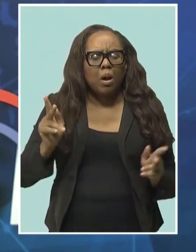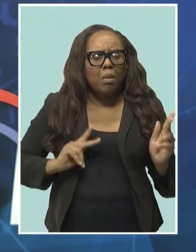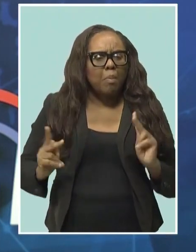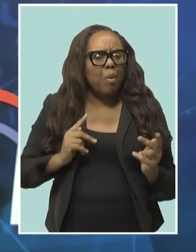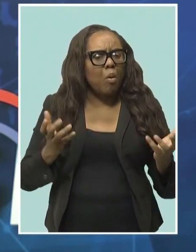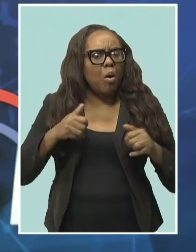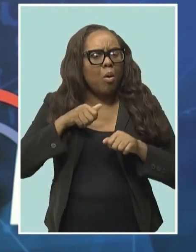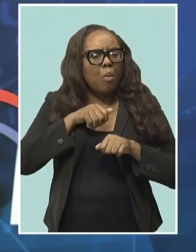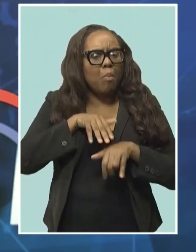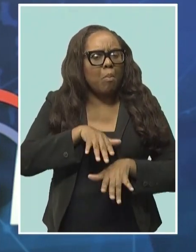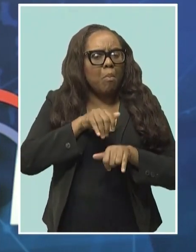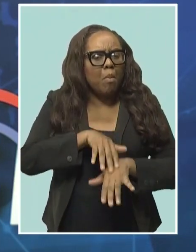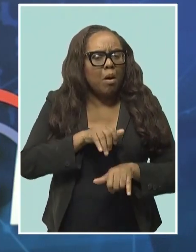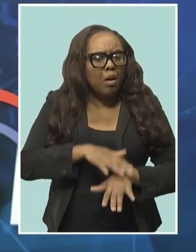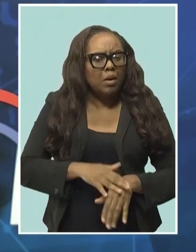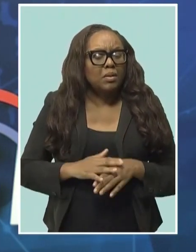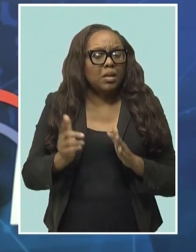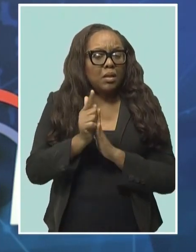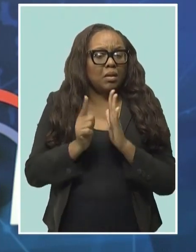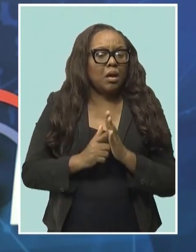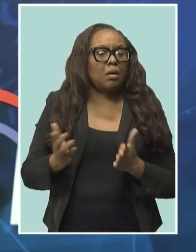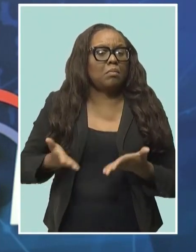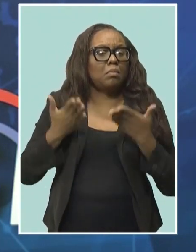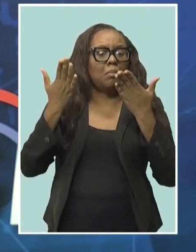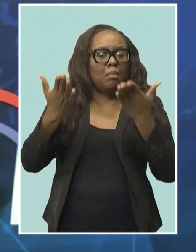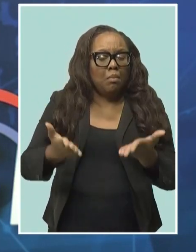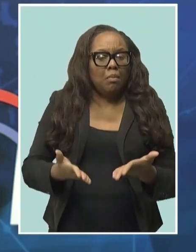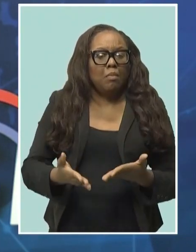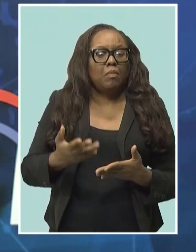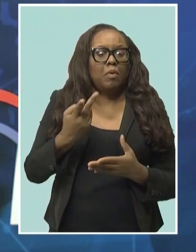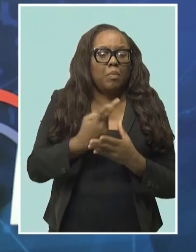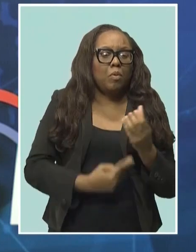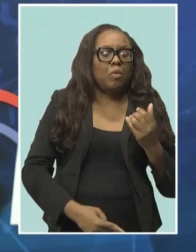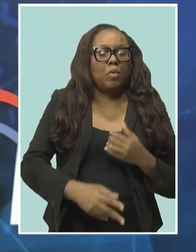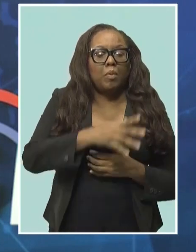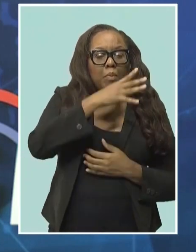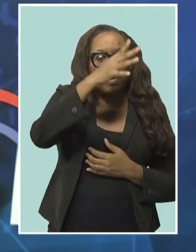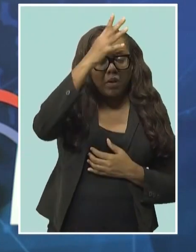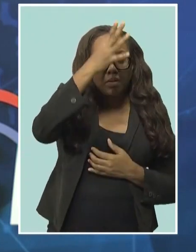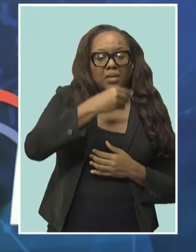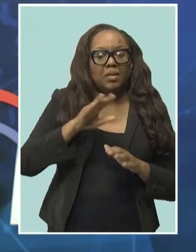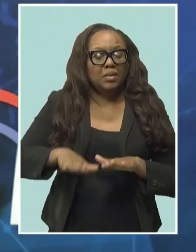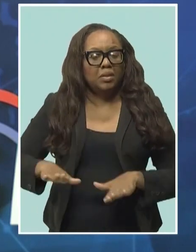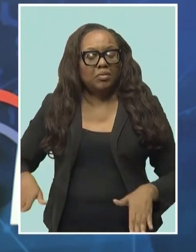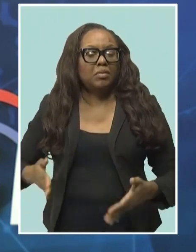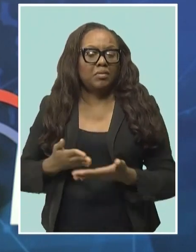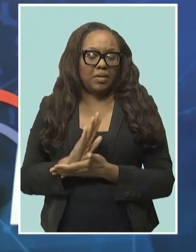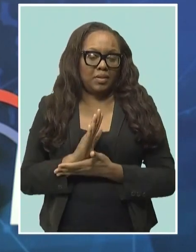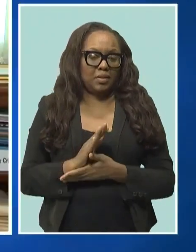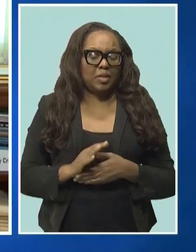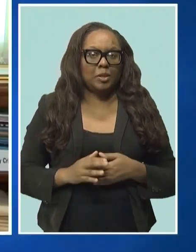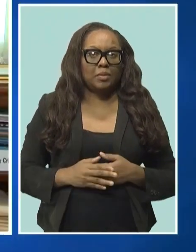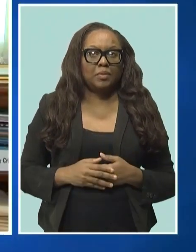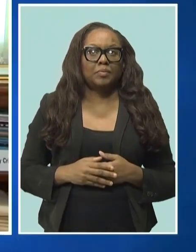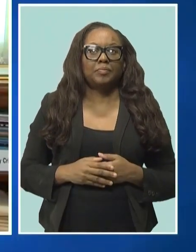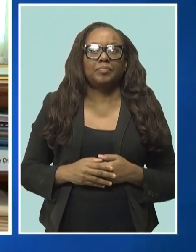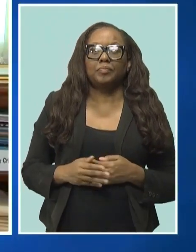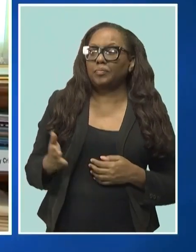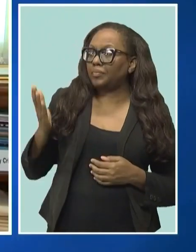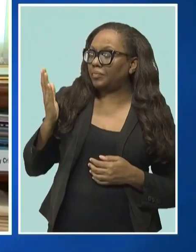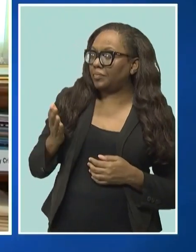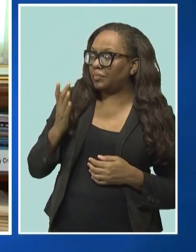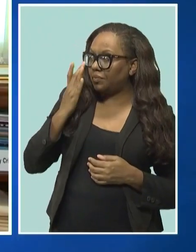based on UN conventions, provides for both parent and child rights. The fact that you